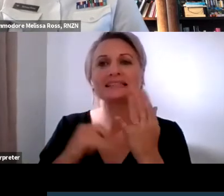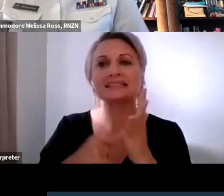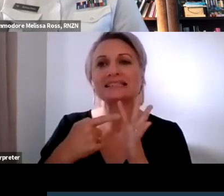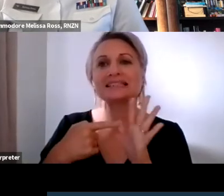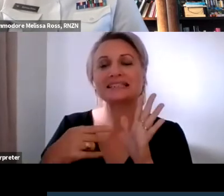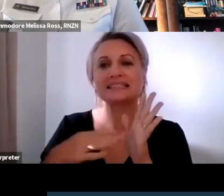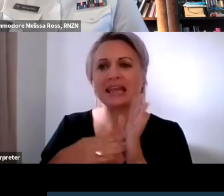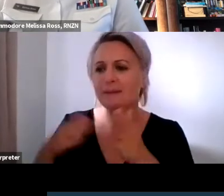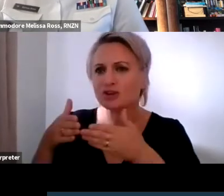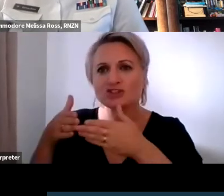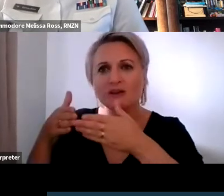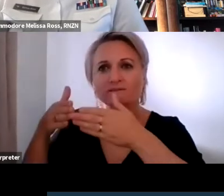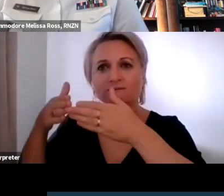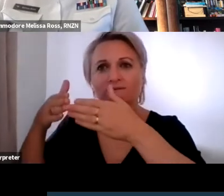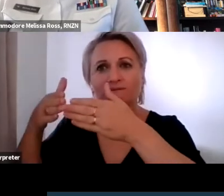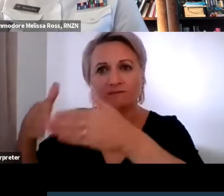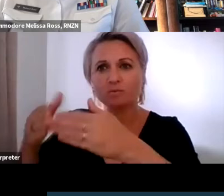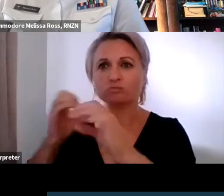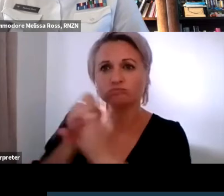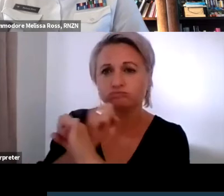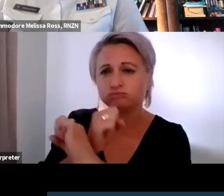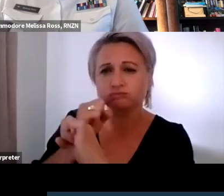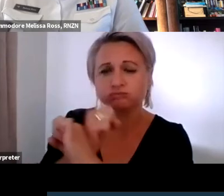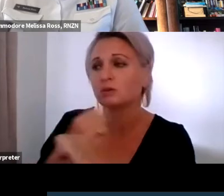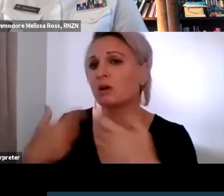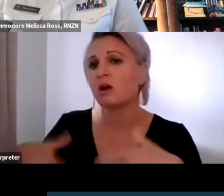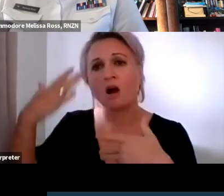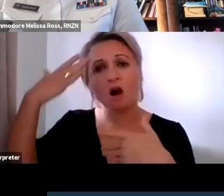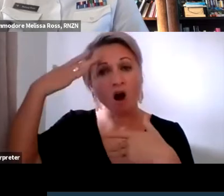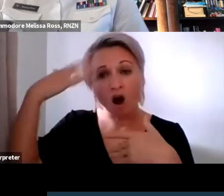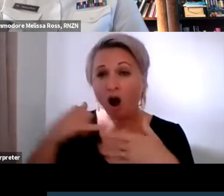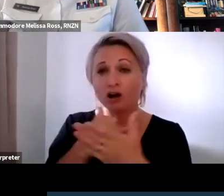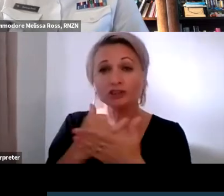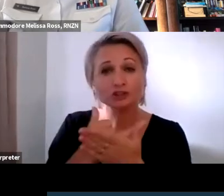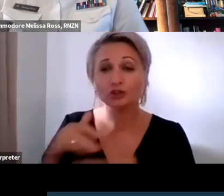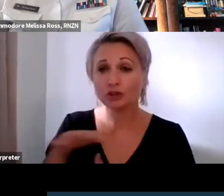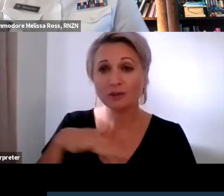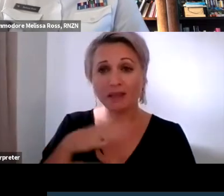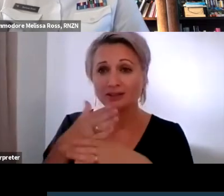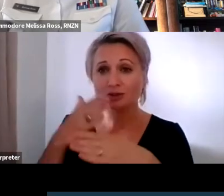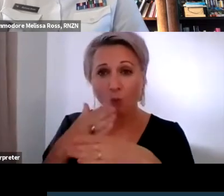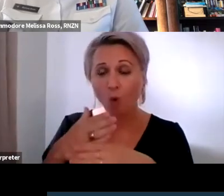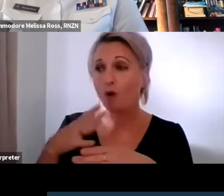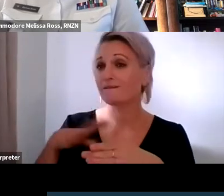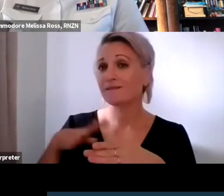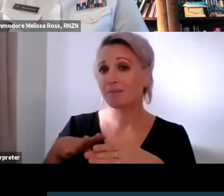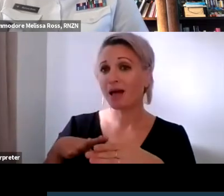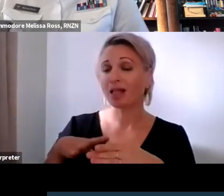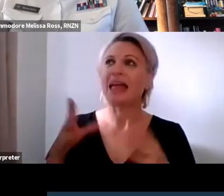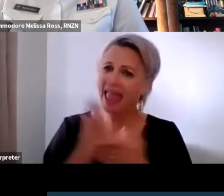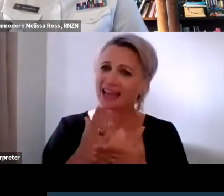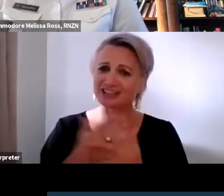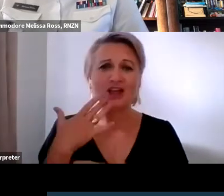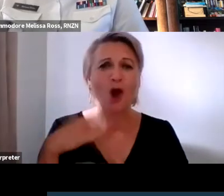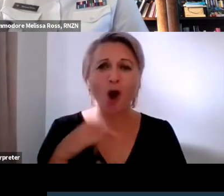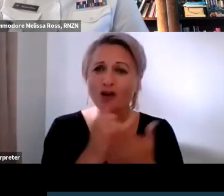a hot and dirty place to work for a female then, well, it was a hot and dirty place for a male to work then as